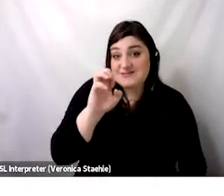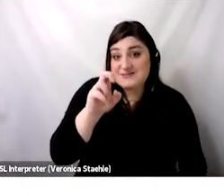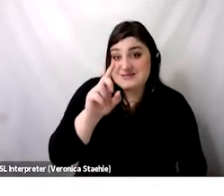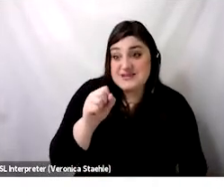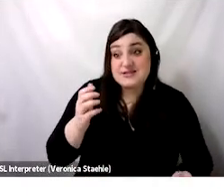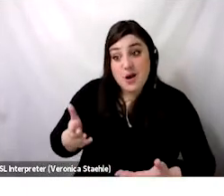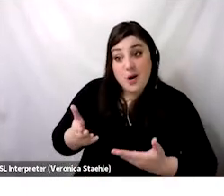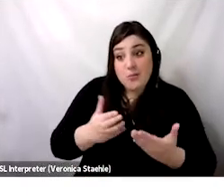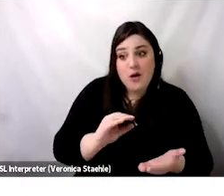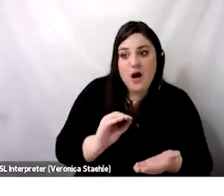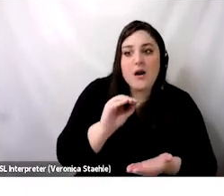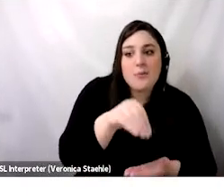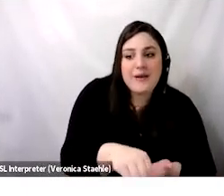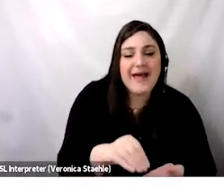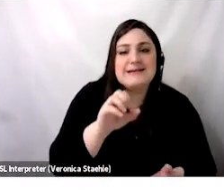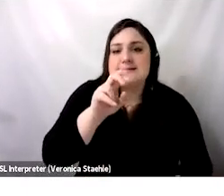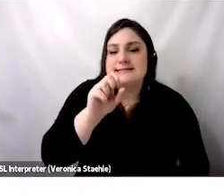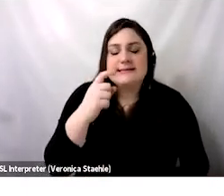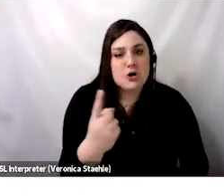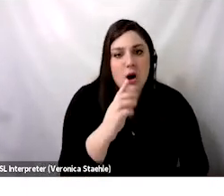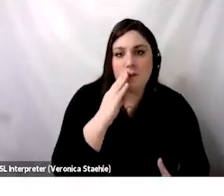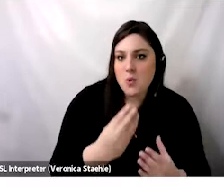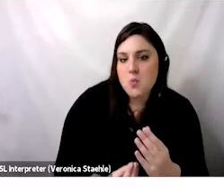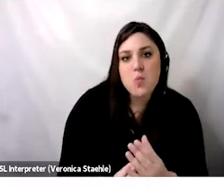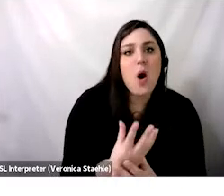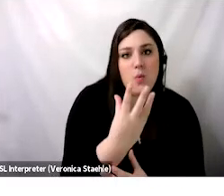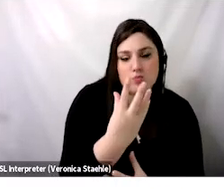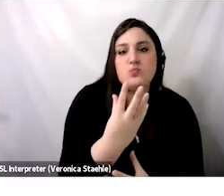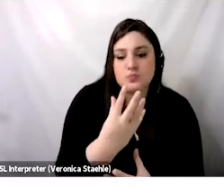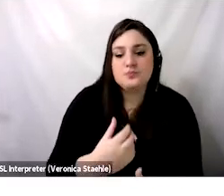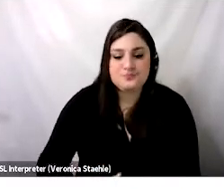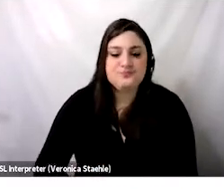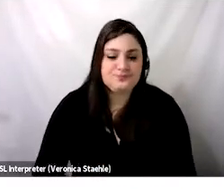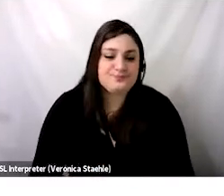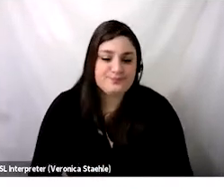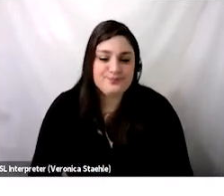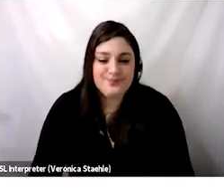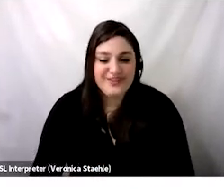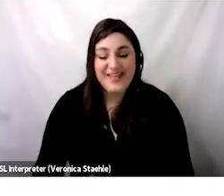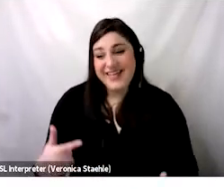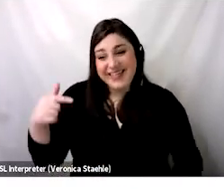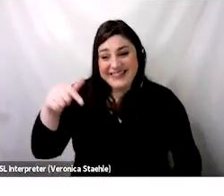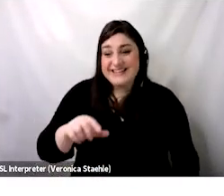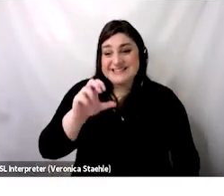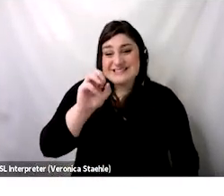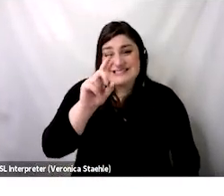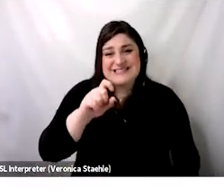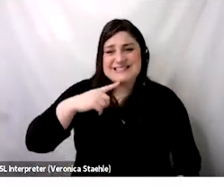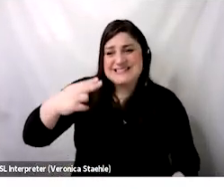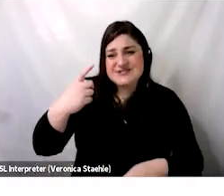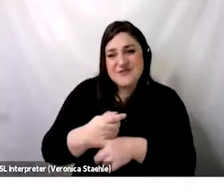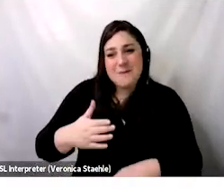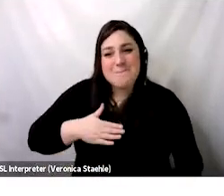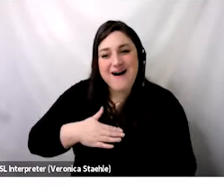to survive, to live again. Histories from my ancestors, grandma, grandpa, would tell us